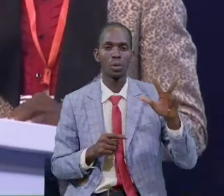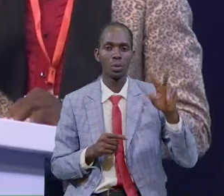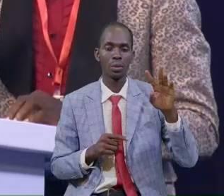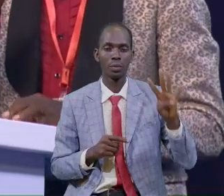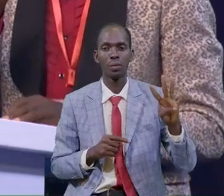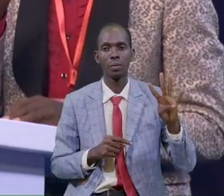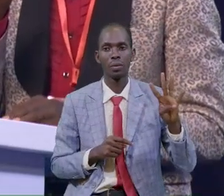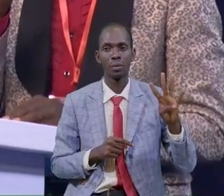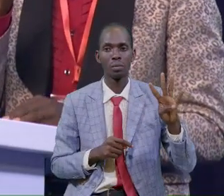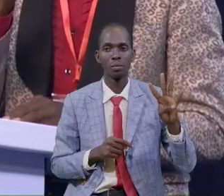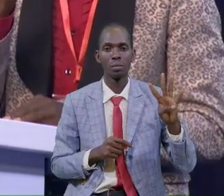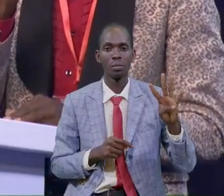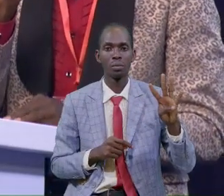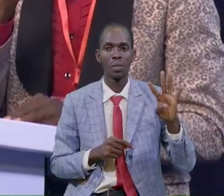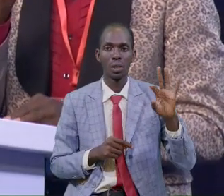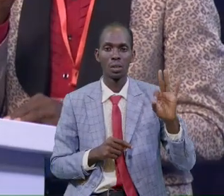+234